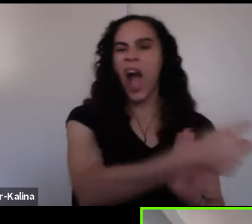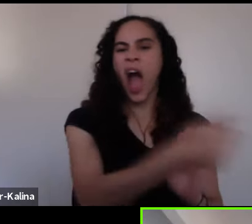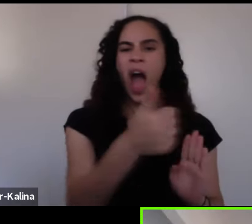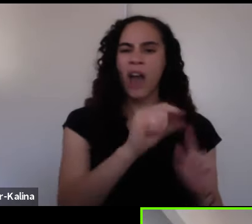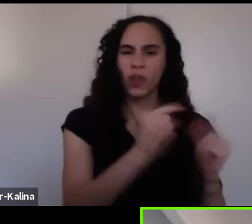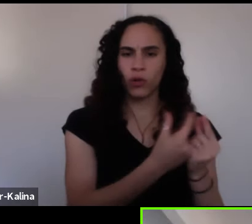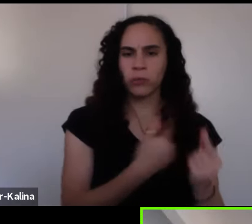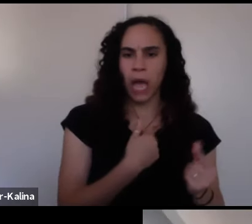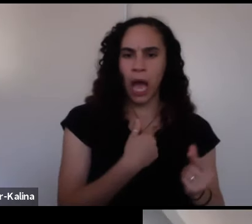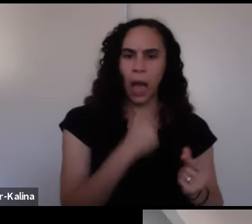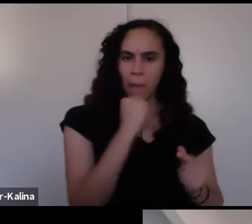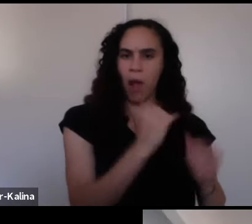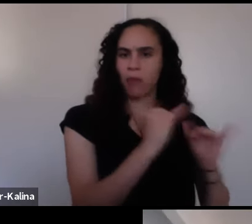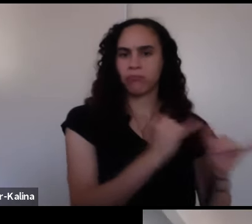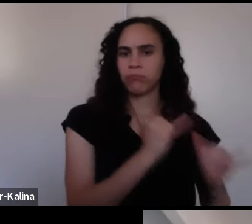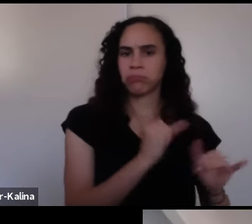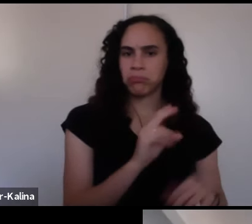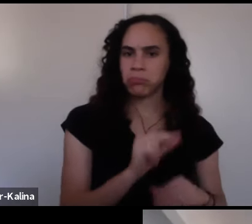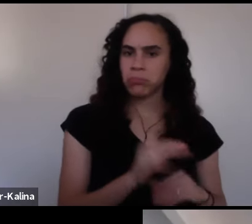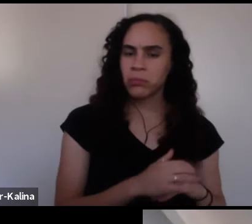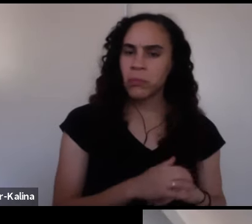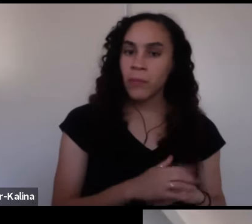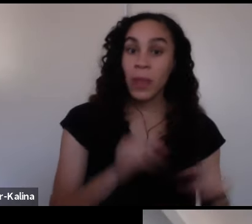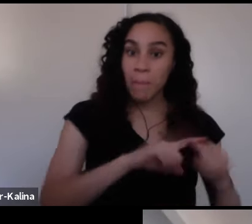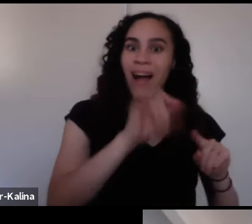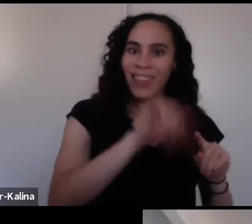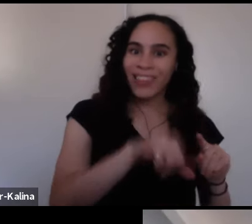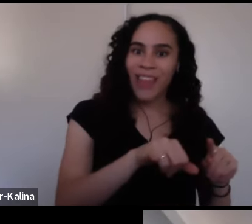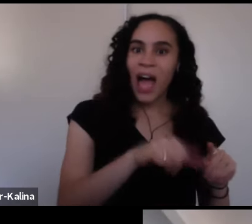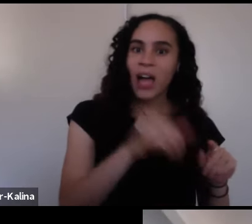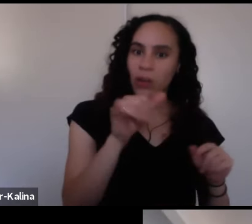identify with. Yeah. But that carried over into work.